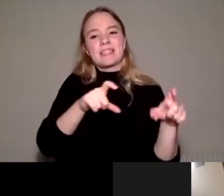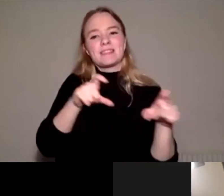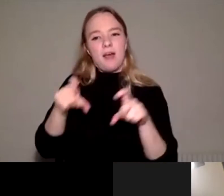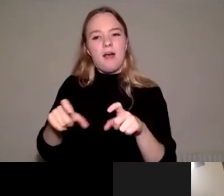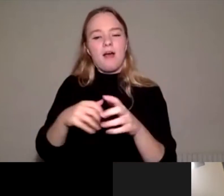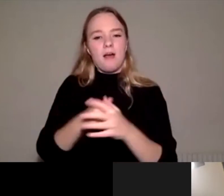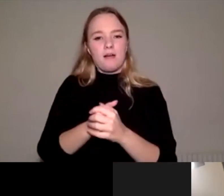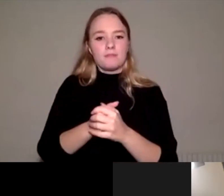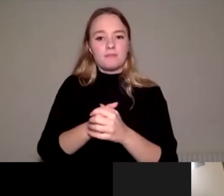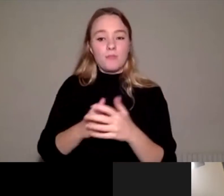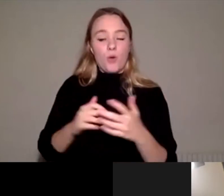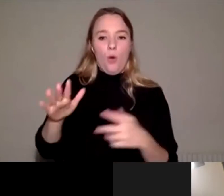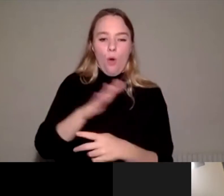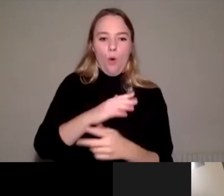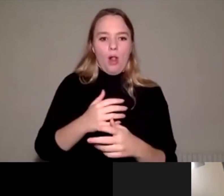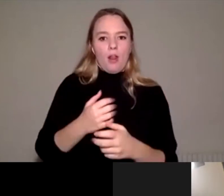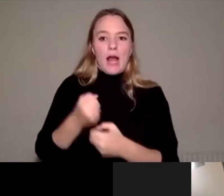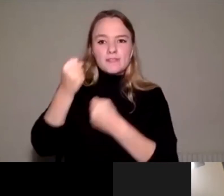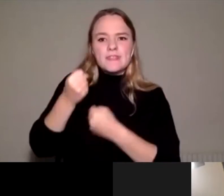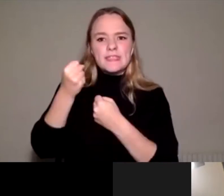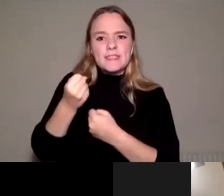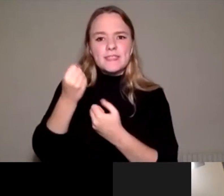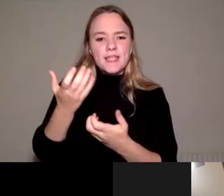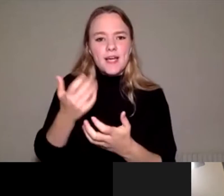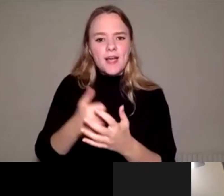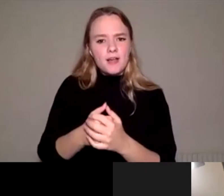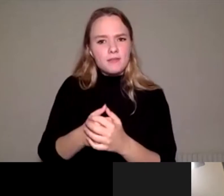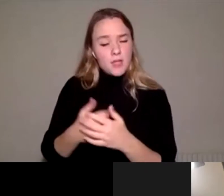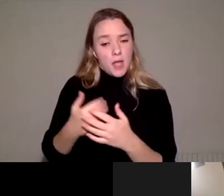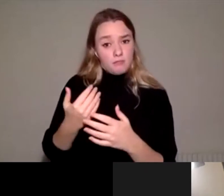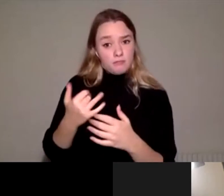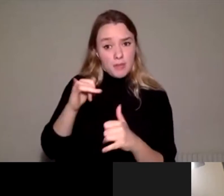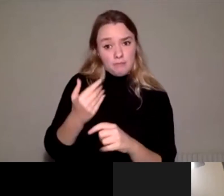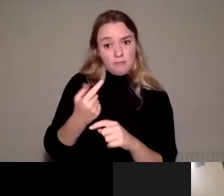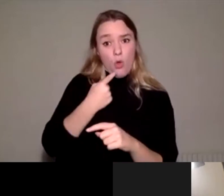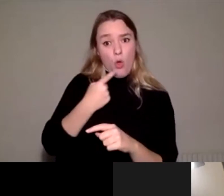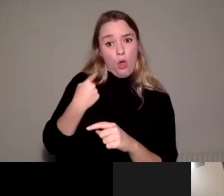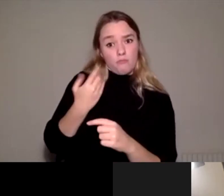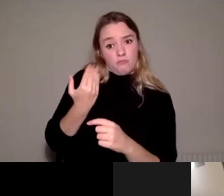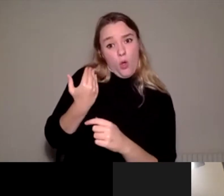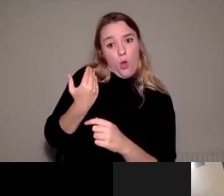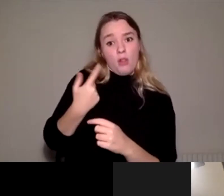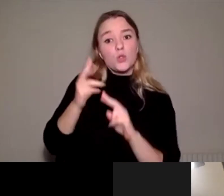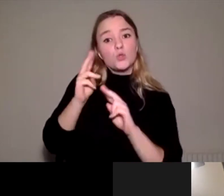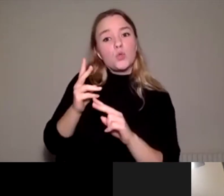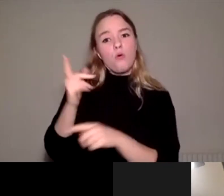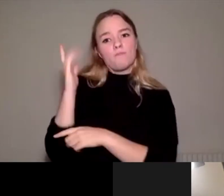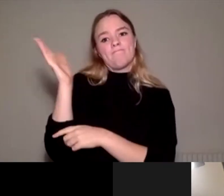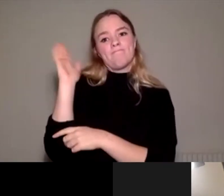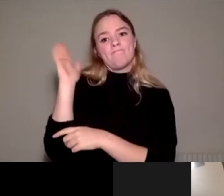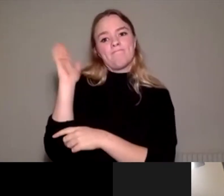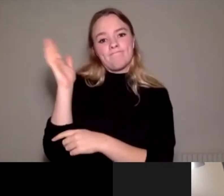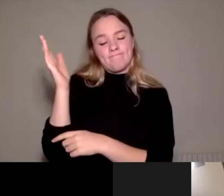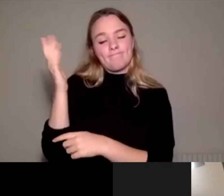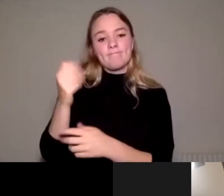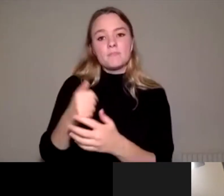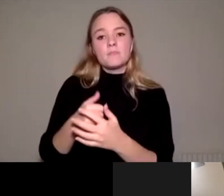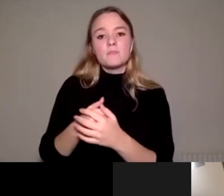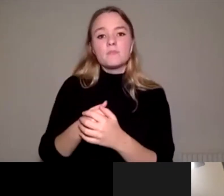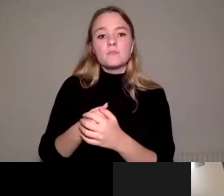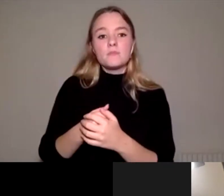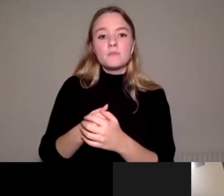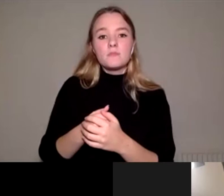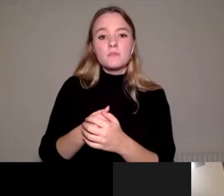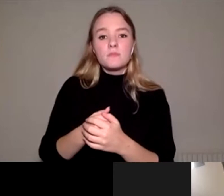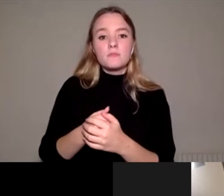activist. If you didn't see Maia's talk this afternoon, I mean, the whole